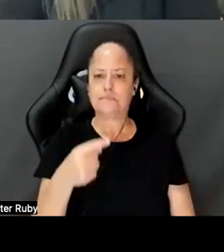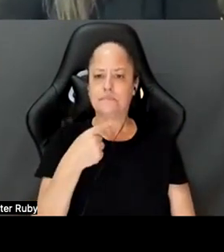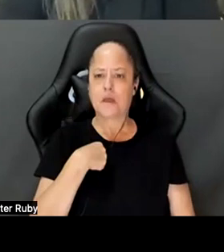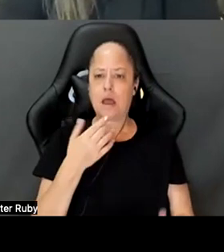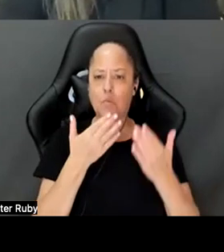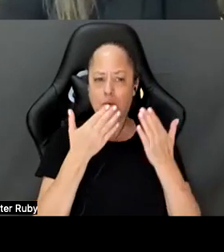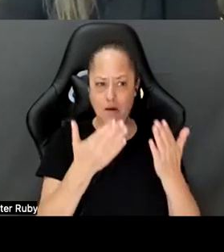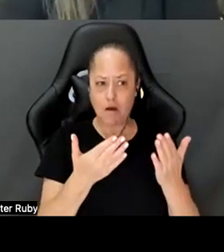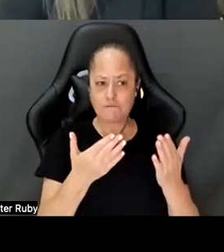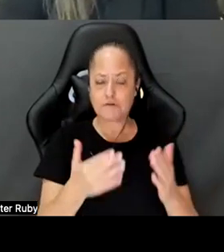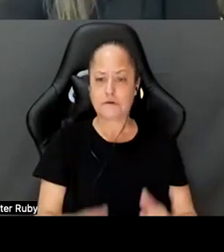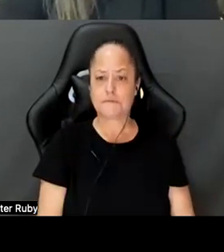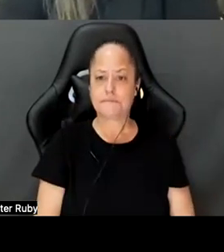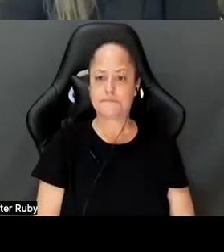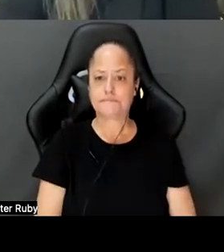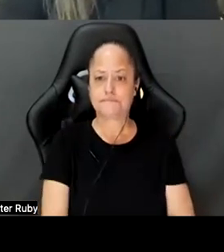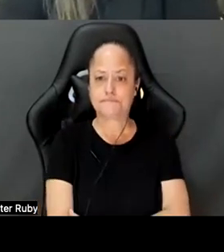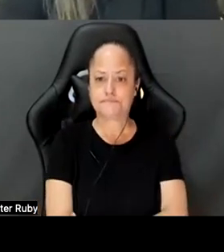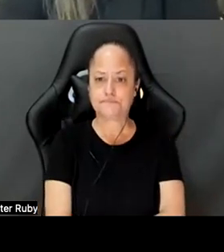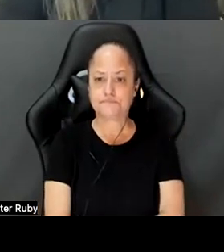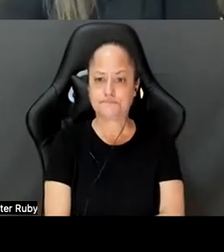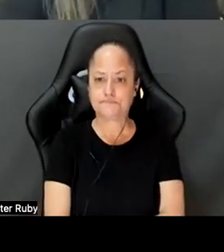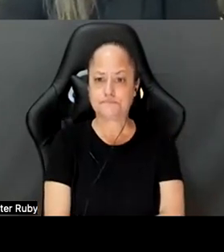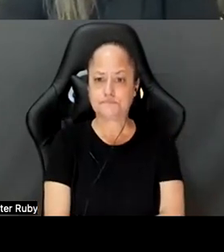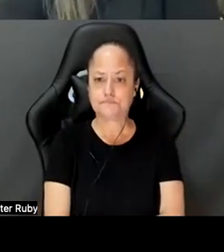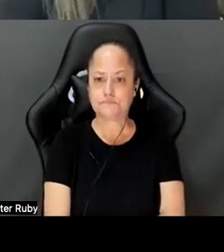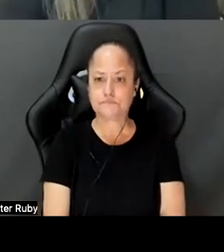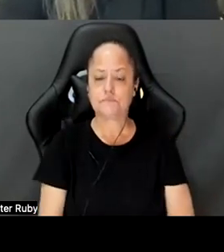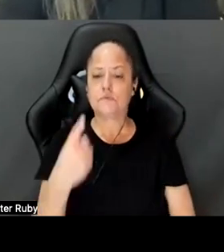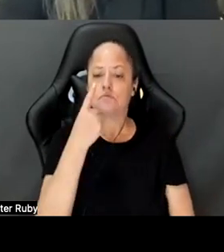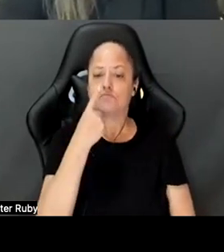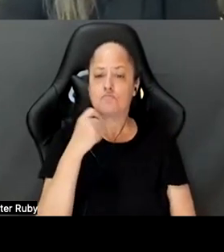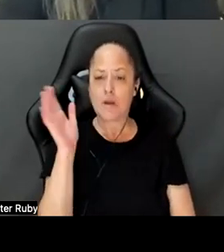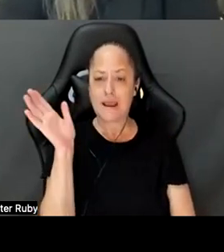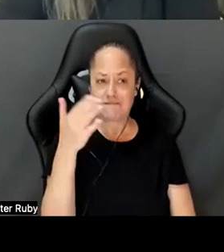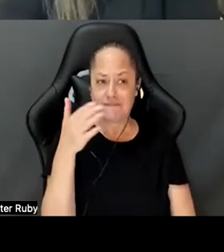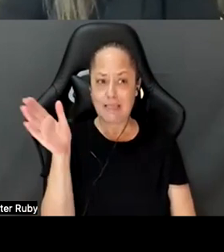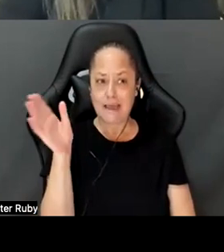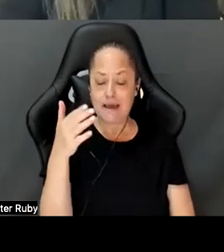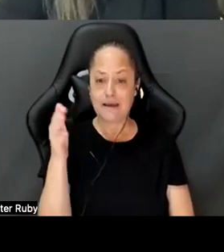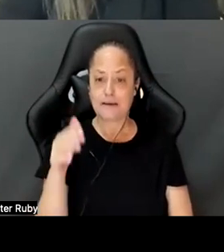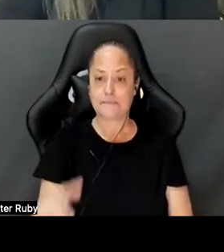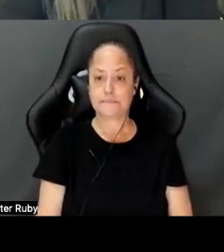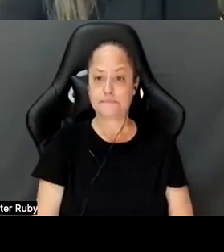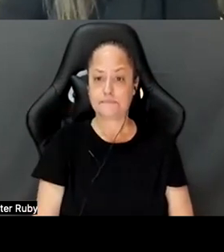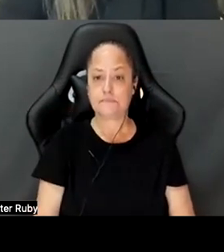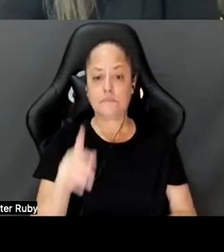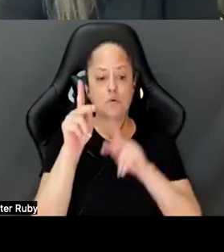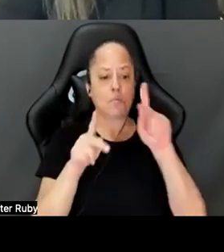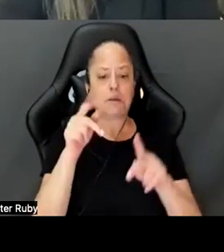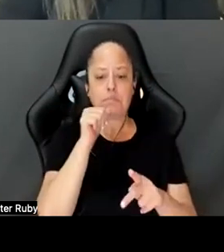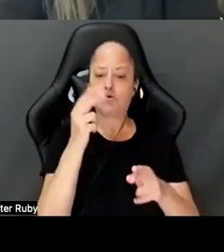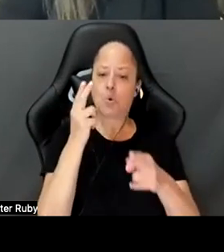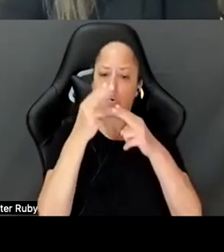offer is like a red flag is when folks don't let you name